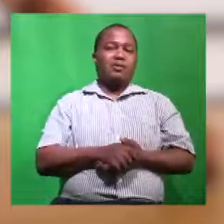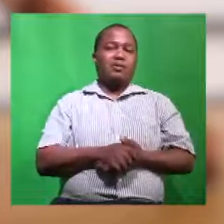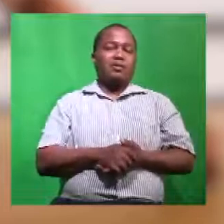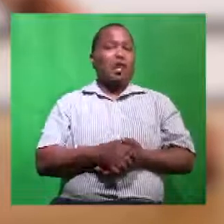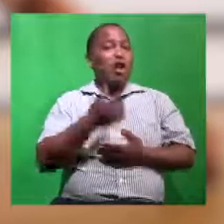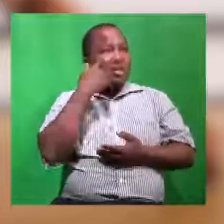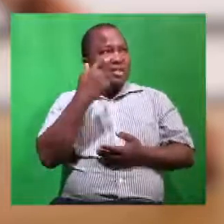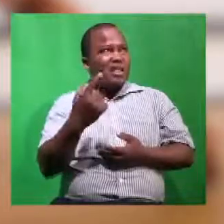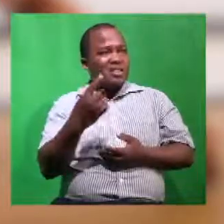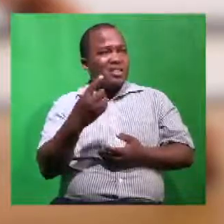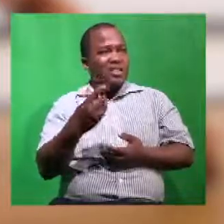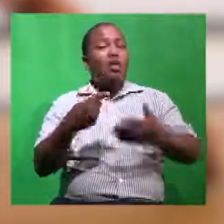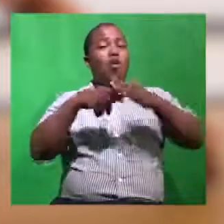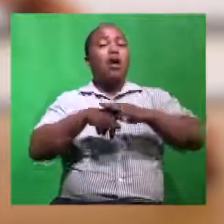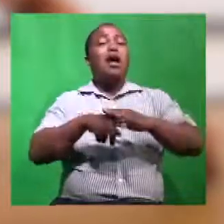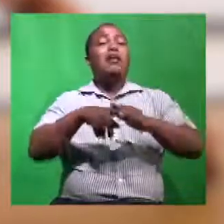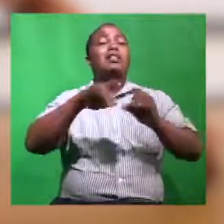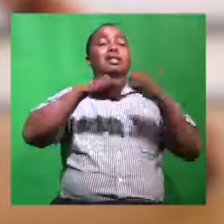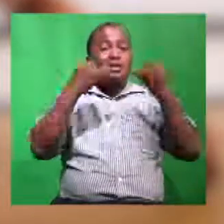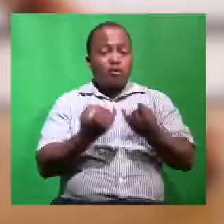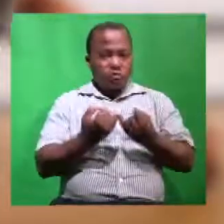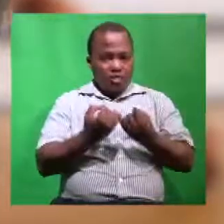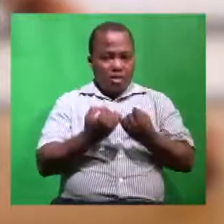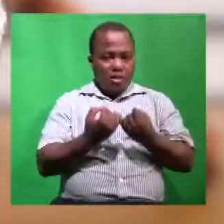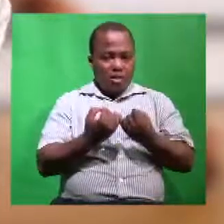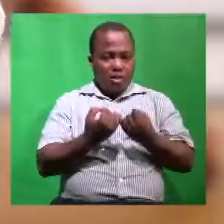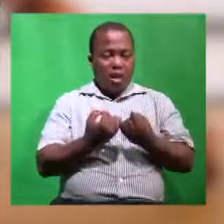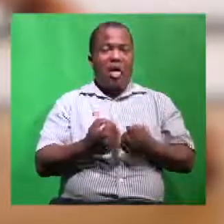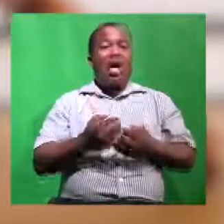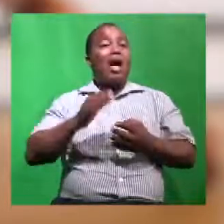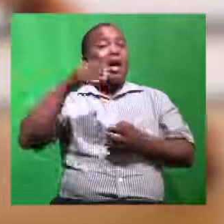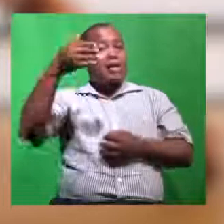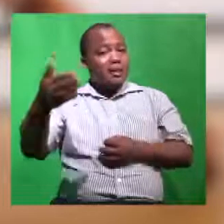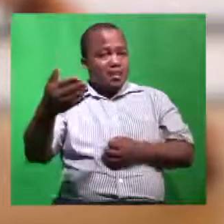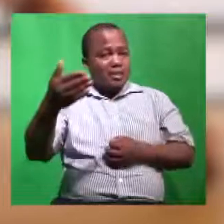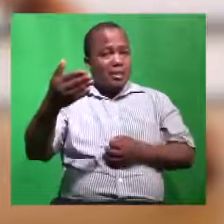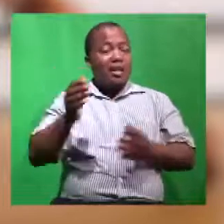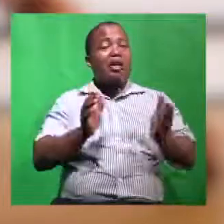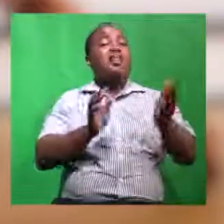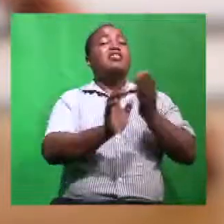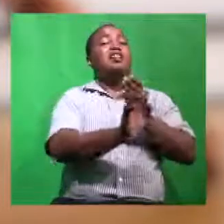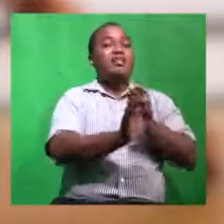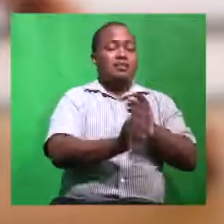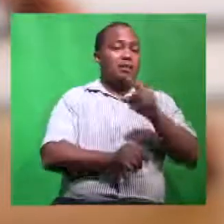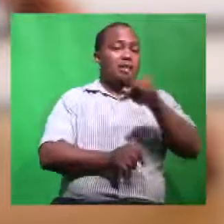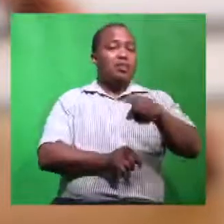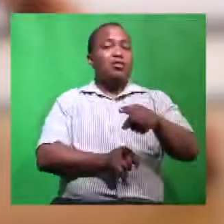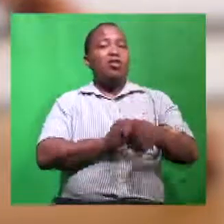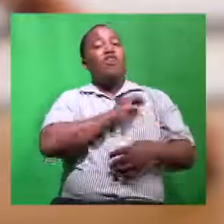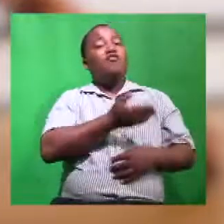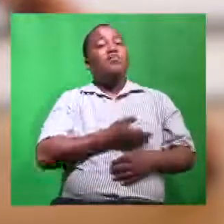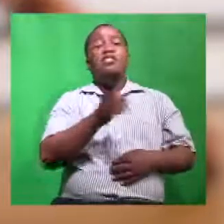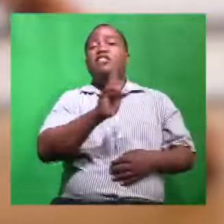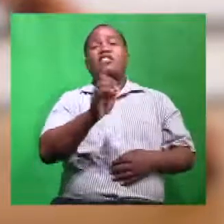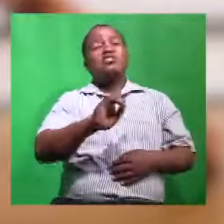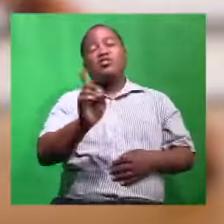see maybe in one institution, maybe they employed only men and they reject female, it is not good, it's not